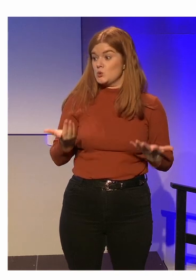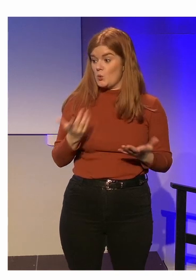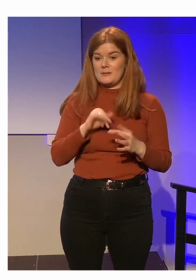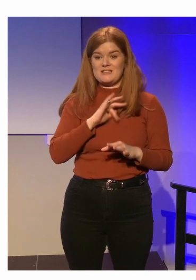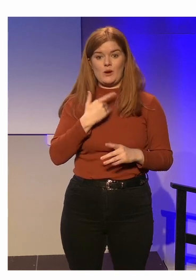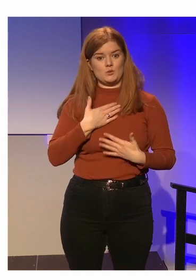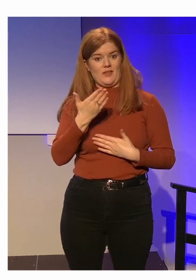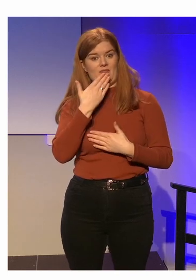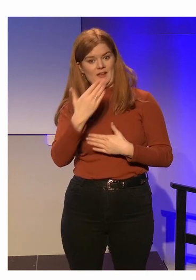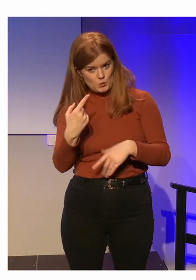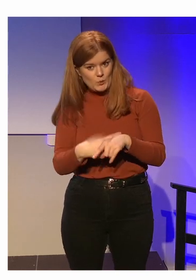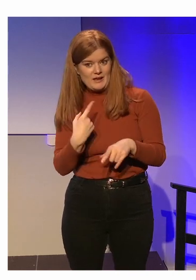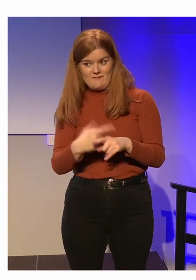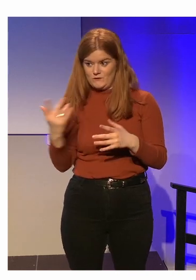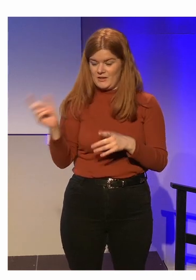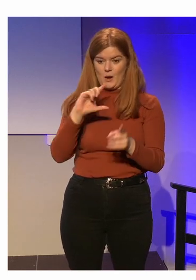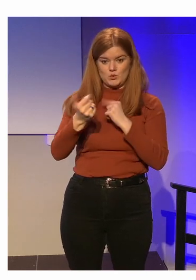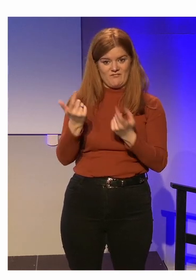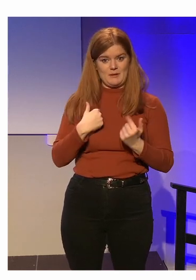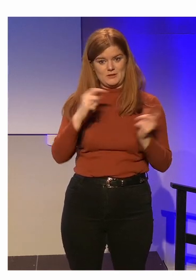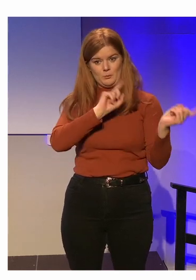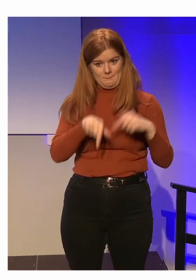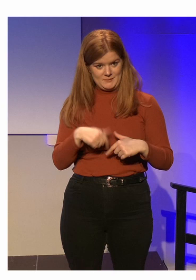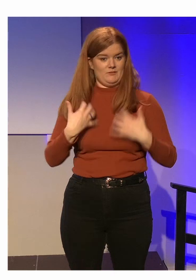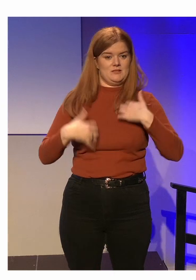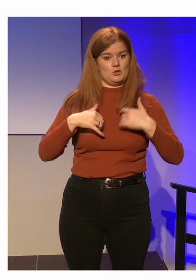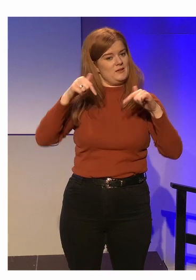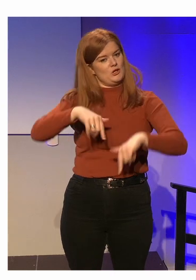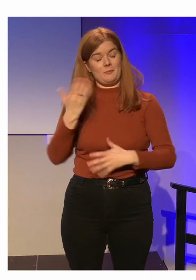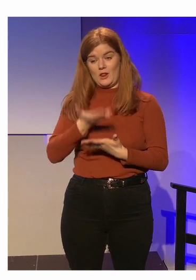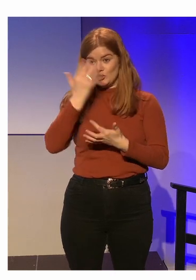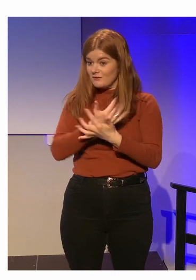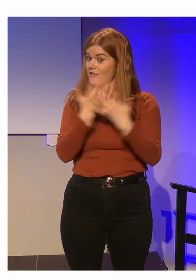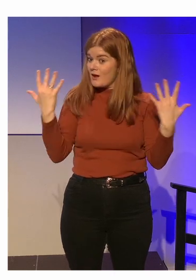that, I would say thank you again to the council. It is exciting to be here. I've learned so